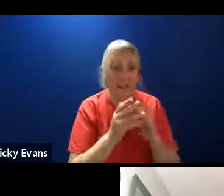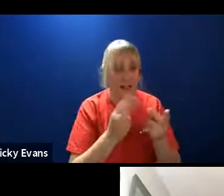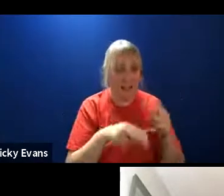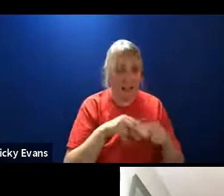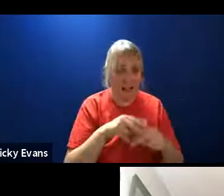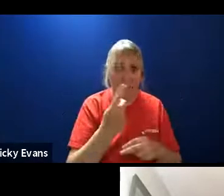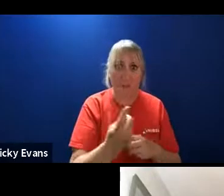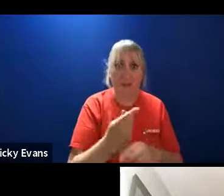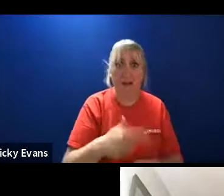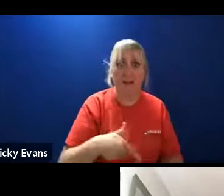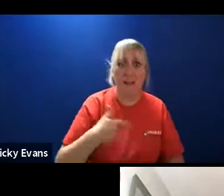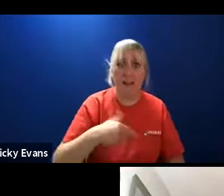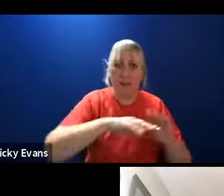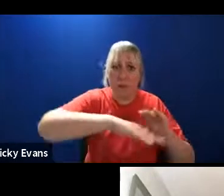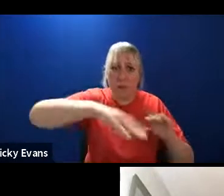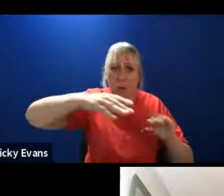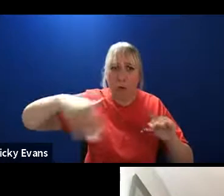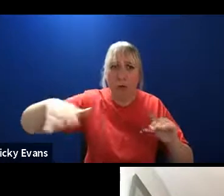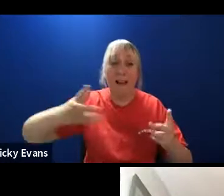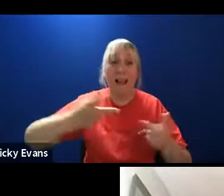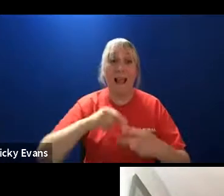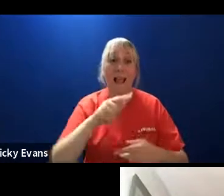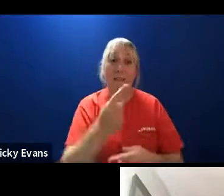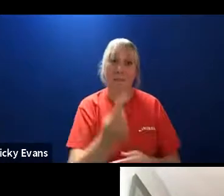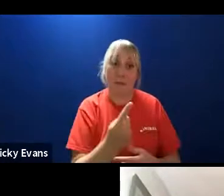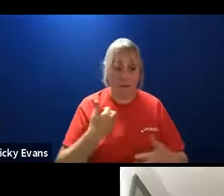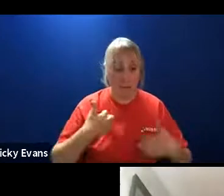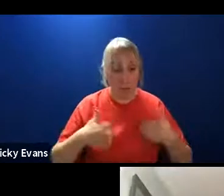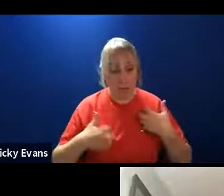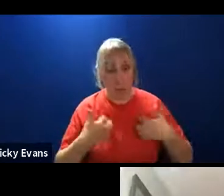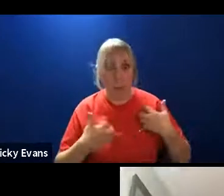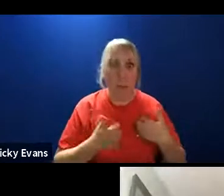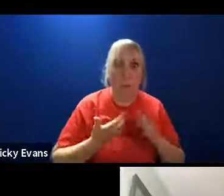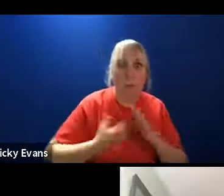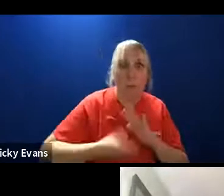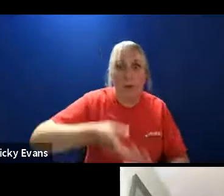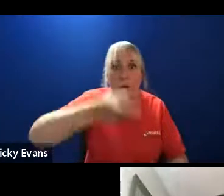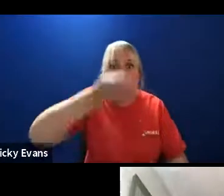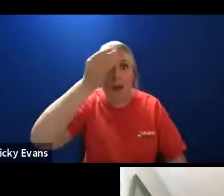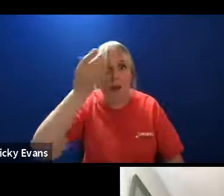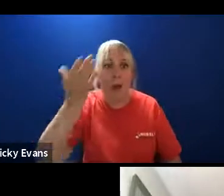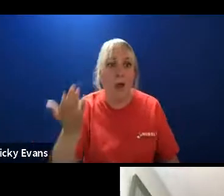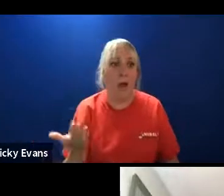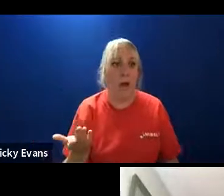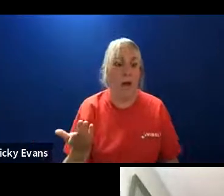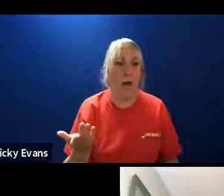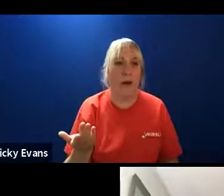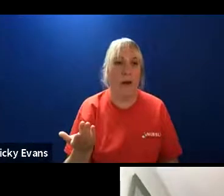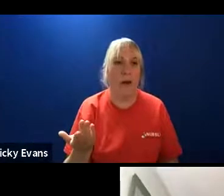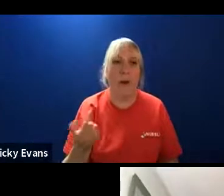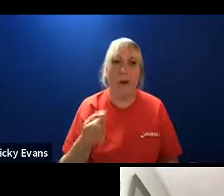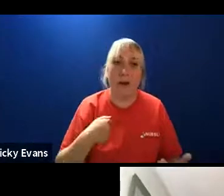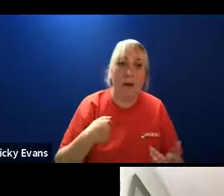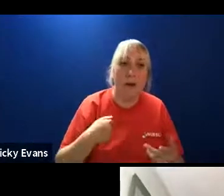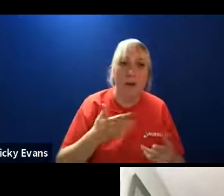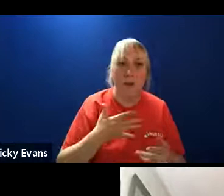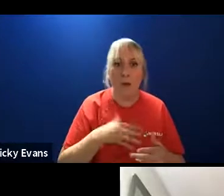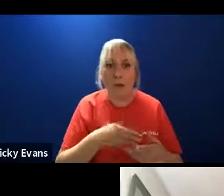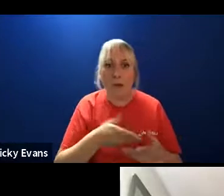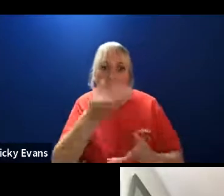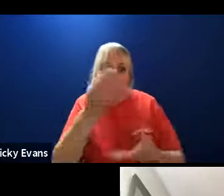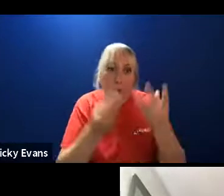were had an aptitude and an interest and a desire to follow music or to follow dance